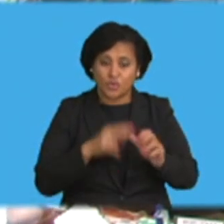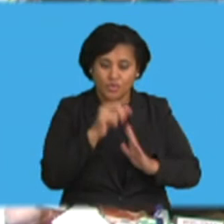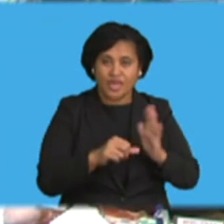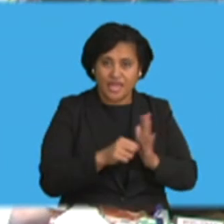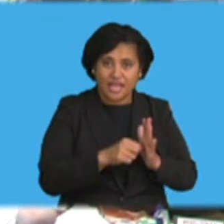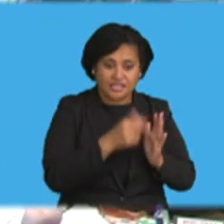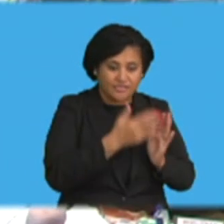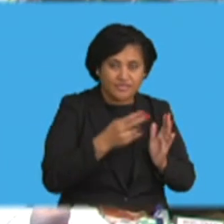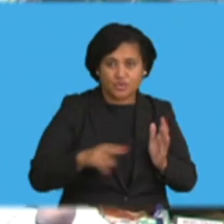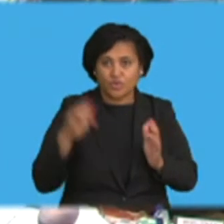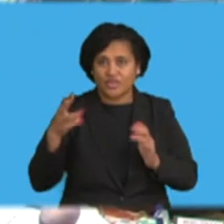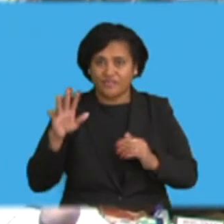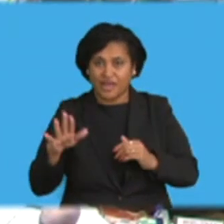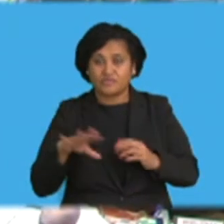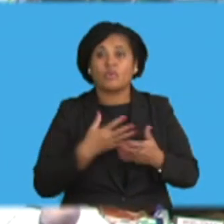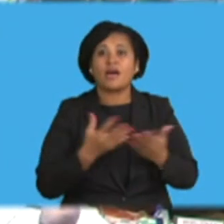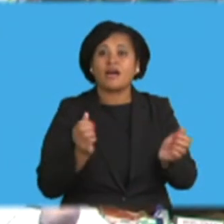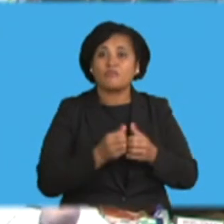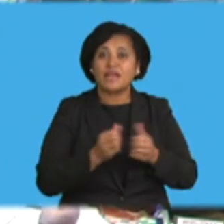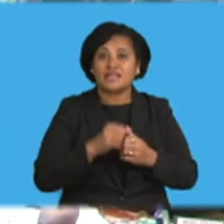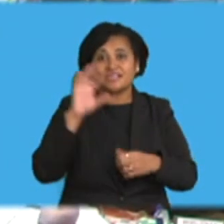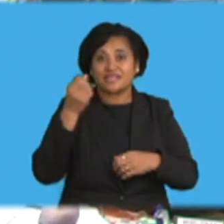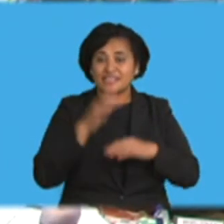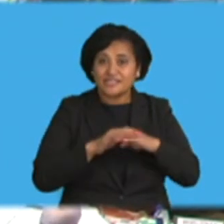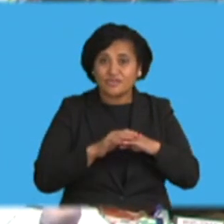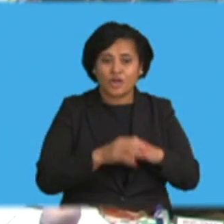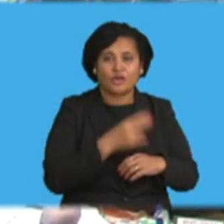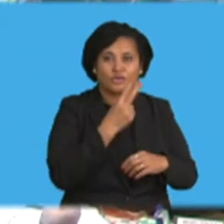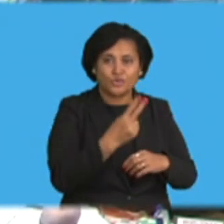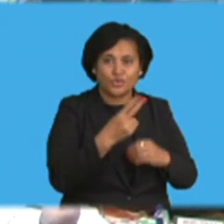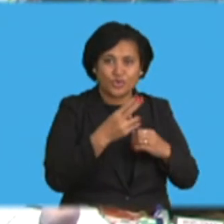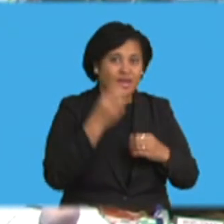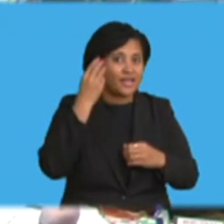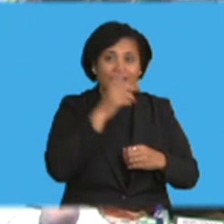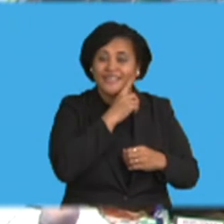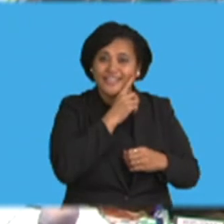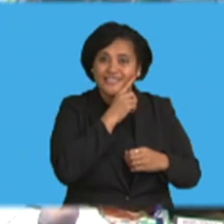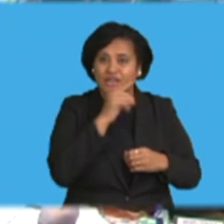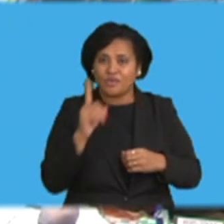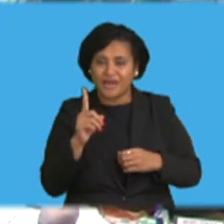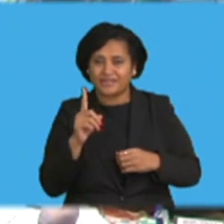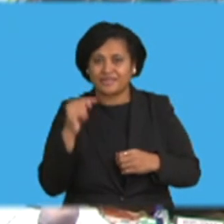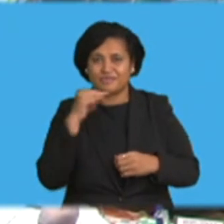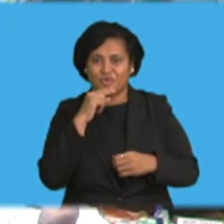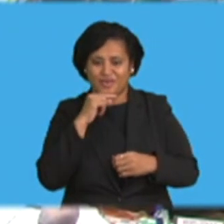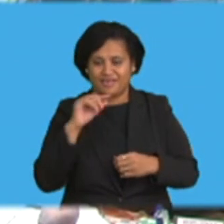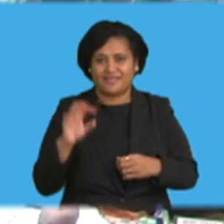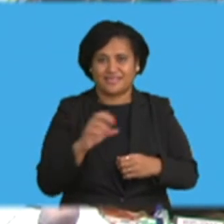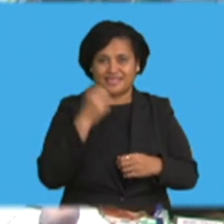and comprised of 2 females and 1 male attended the forum. Our assistance by the ministry was to cover